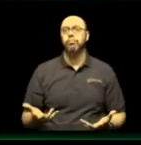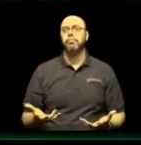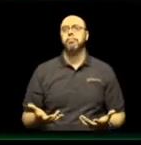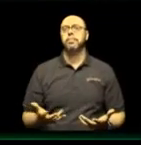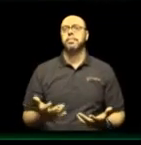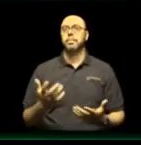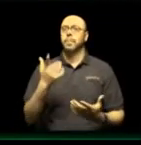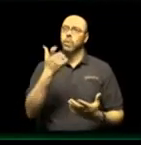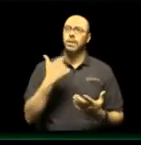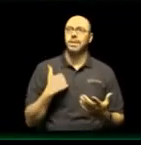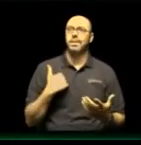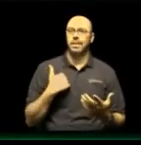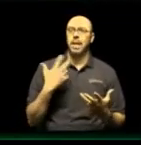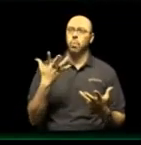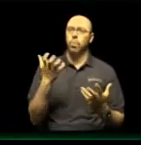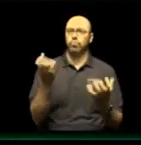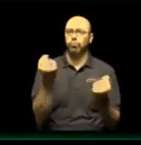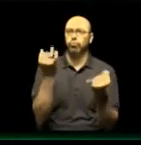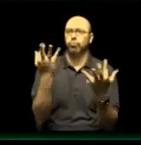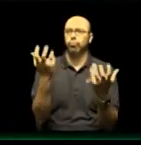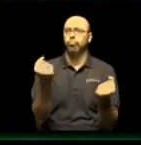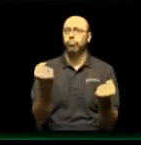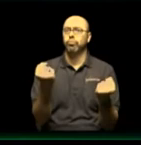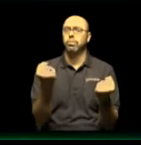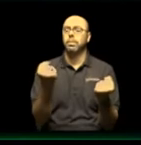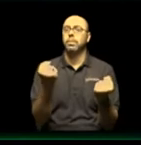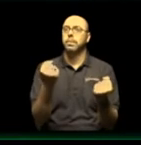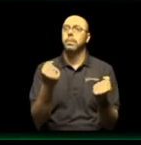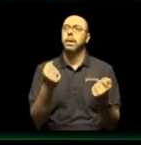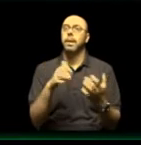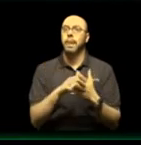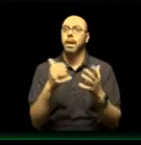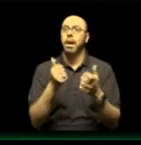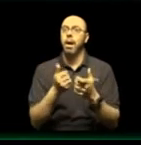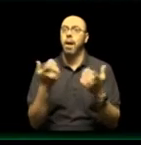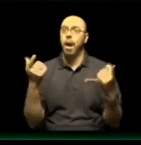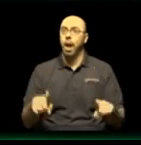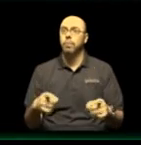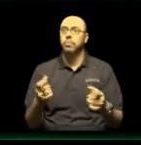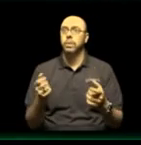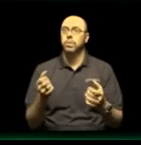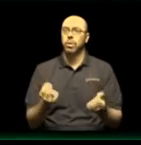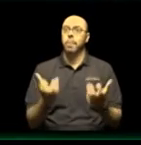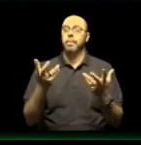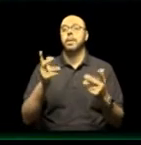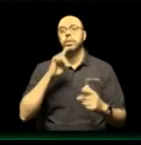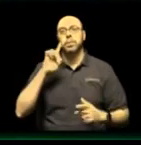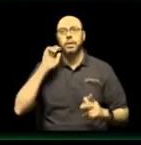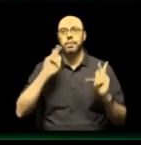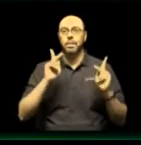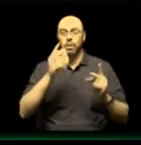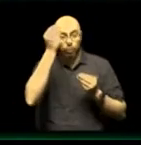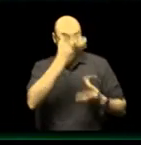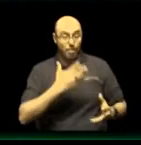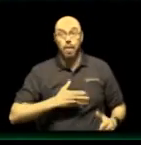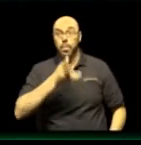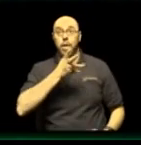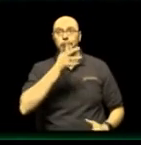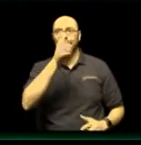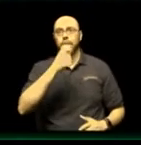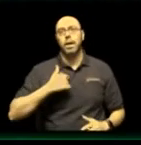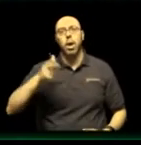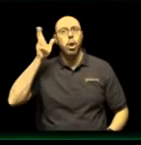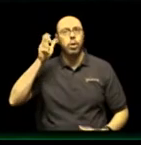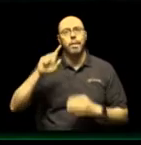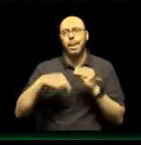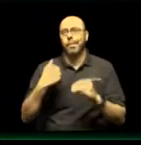Because they want signs. It happens, somebody that people told my mom because they heard about me, I'm